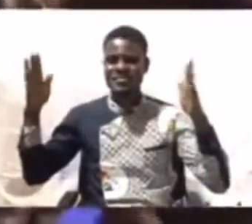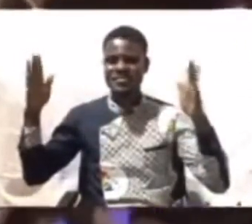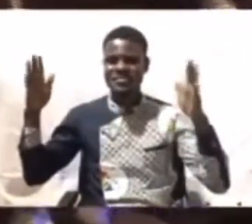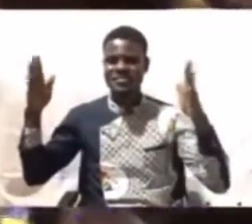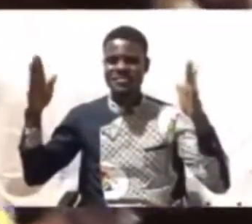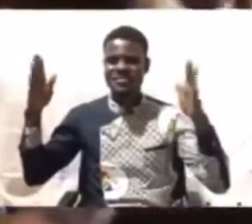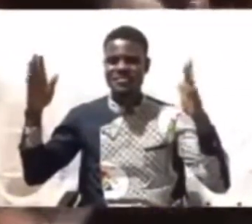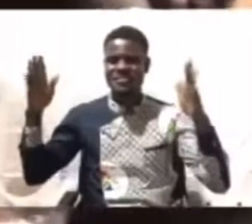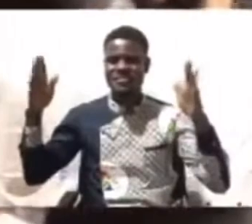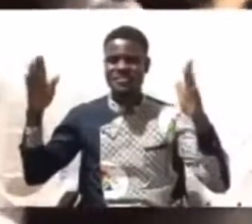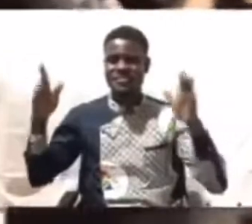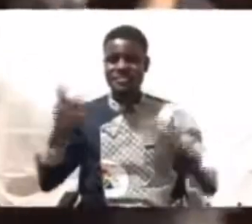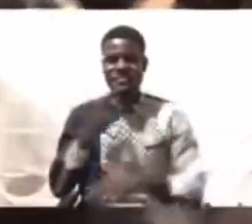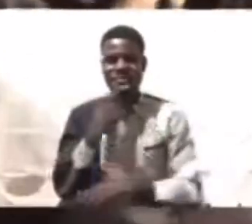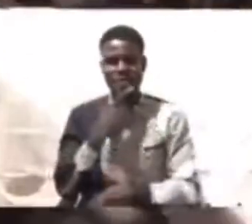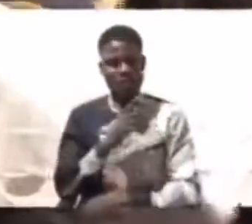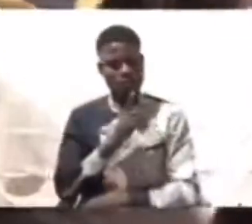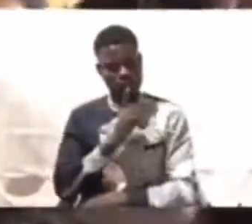Kasem,